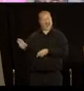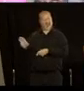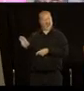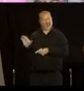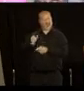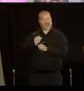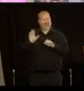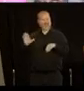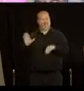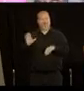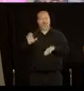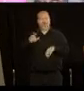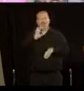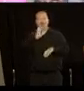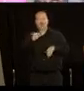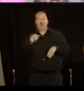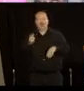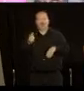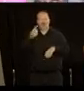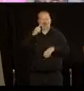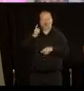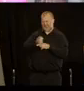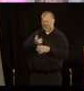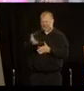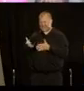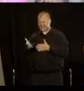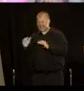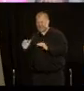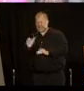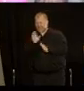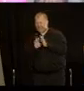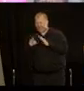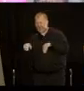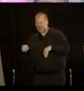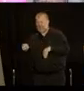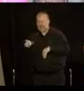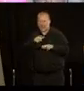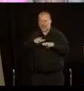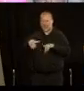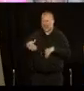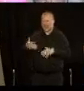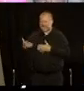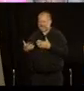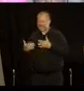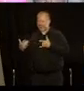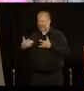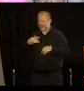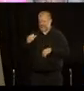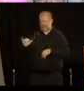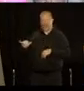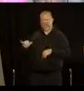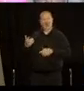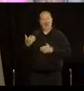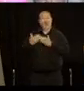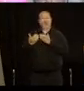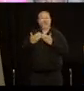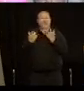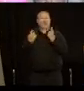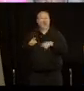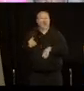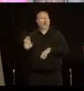say they're not talking yet and you think they should be, or maybe they're not walking yet and you think they should be, or whatever it